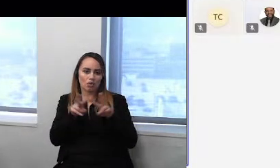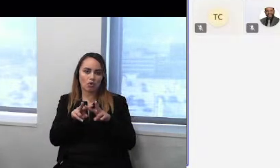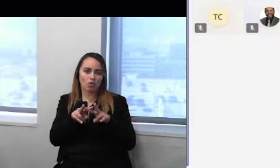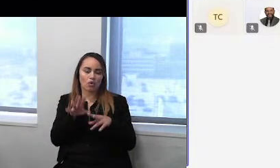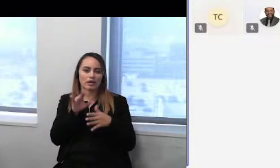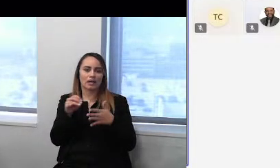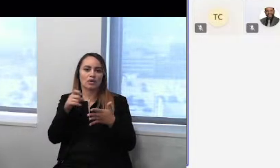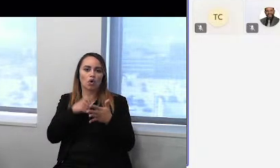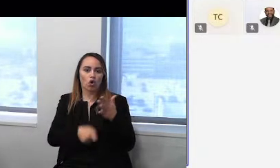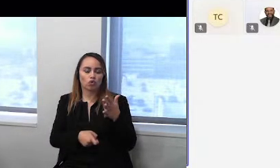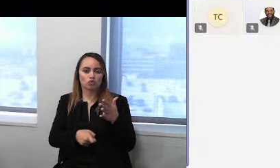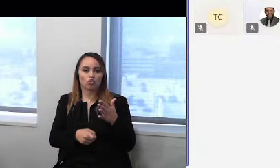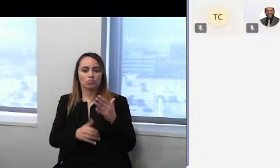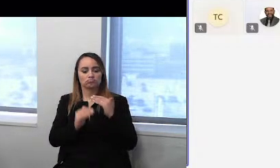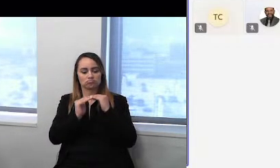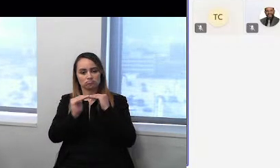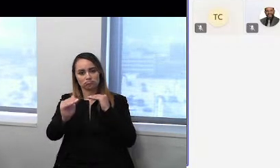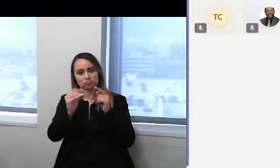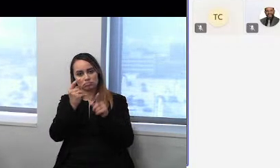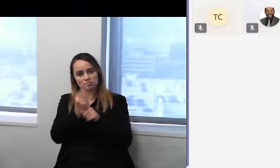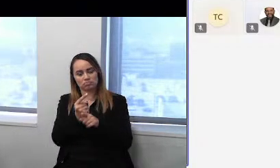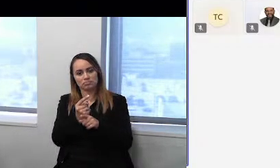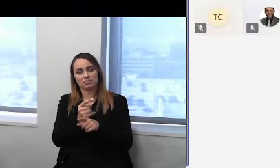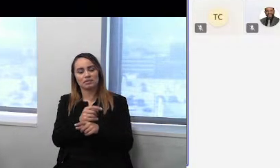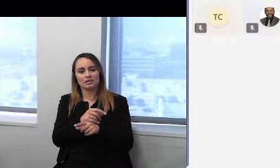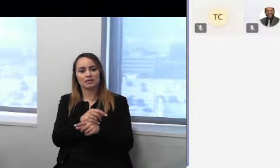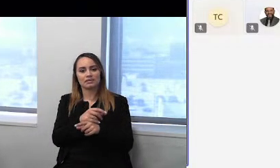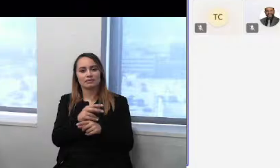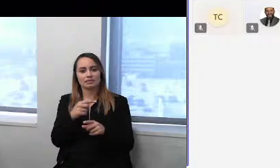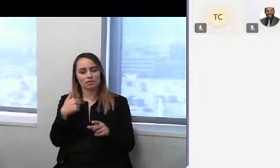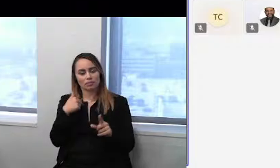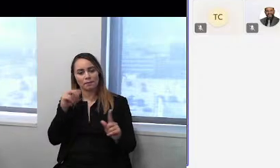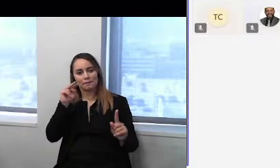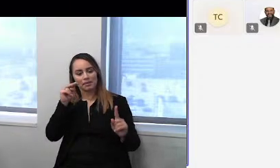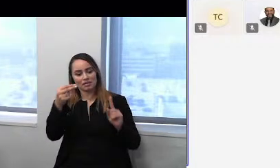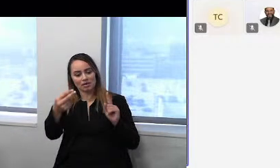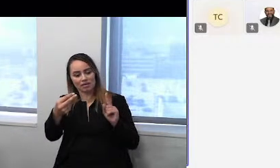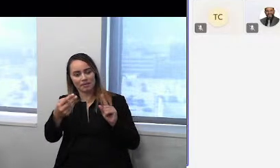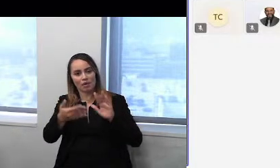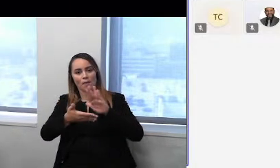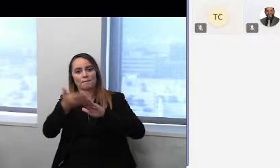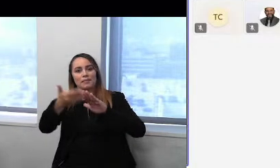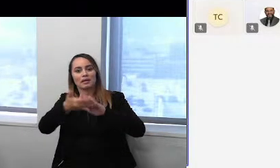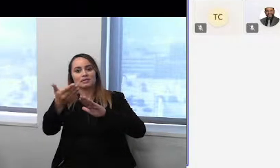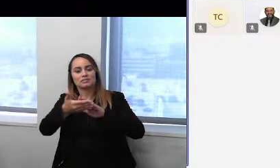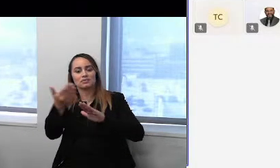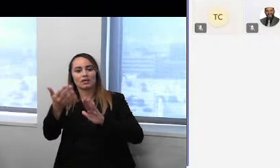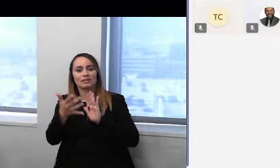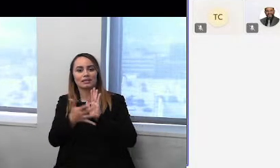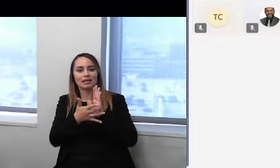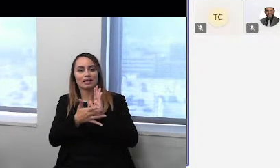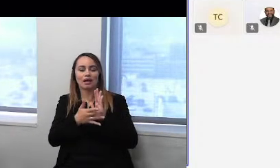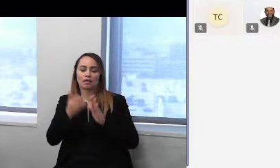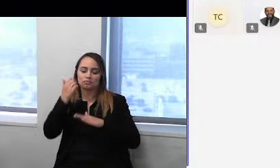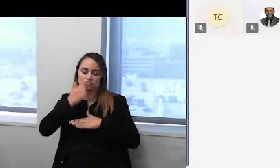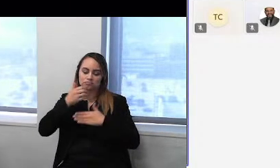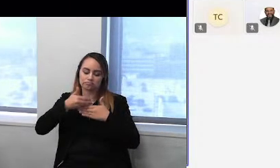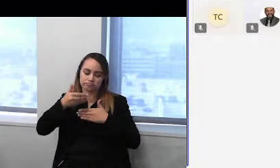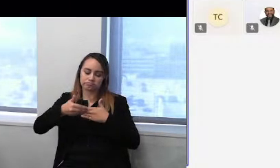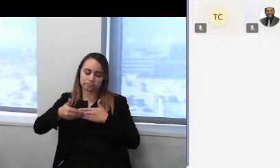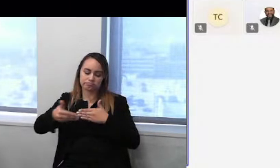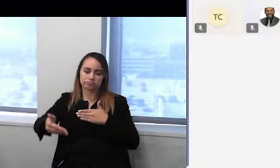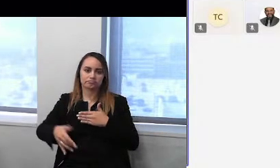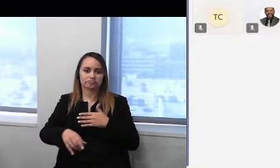it and how you recover it. From an operational perspective, day-to-day technical, there are technical requirements that need to be